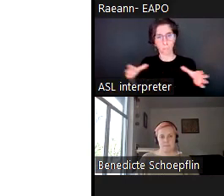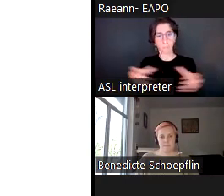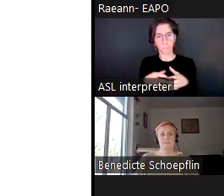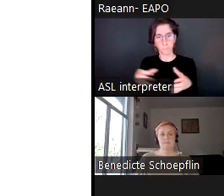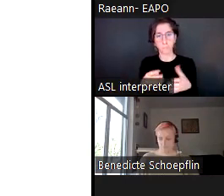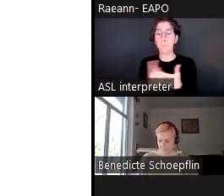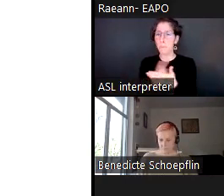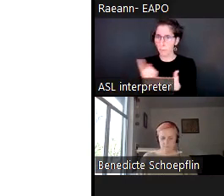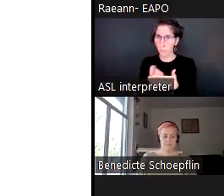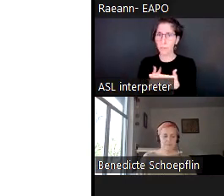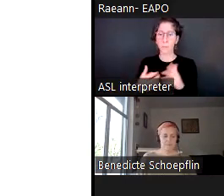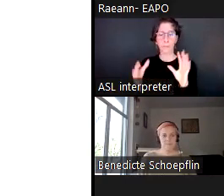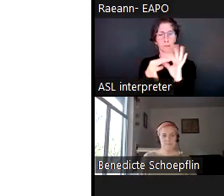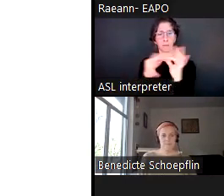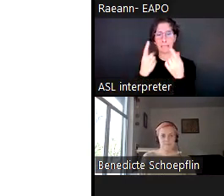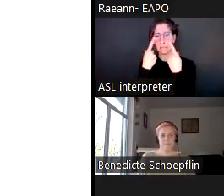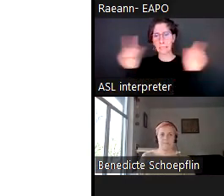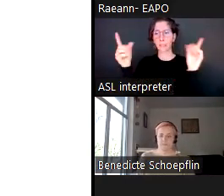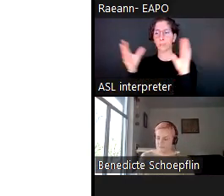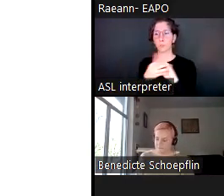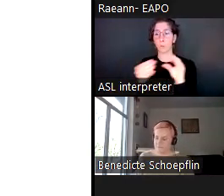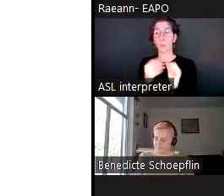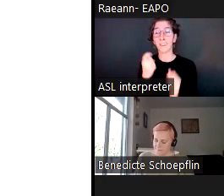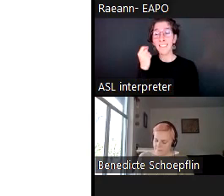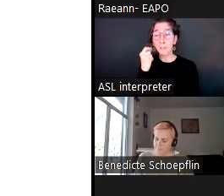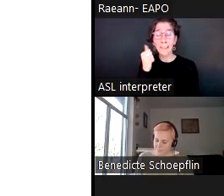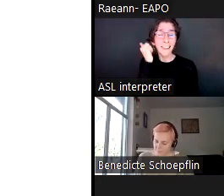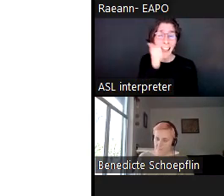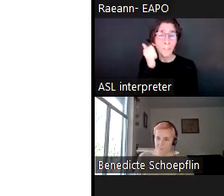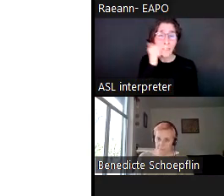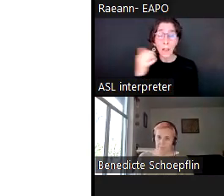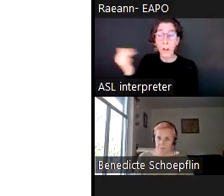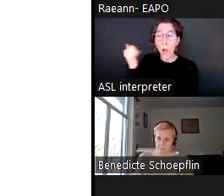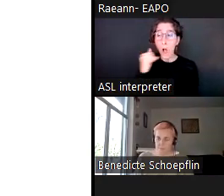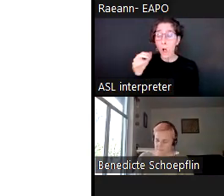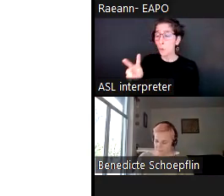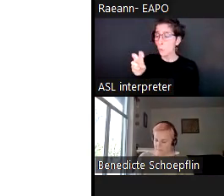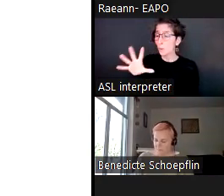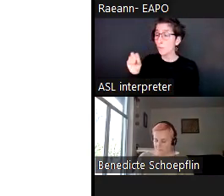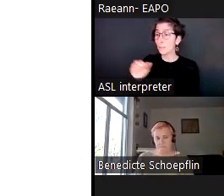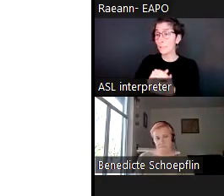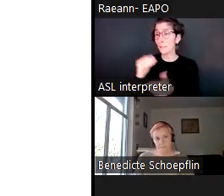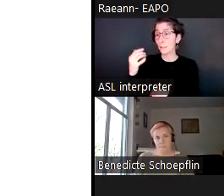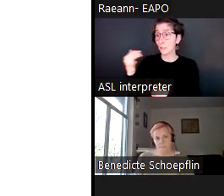week, but we get 250 calls a day. You know, if we can get money back from 3 people,